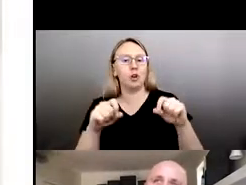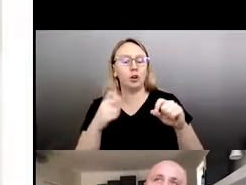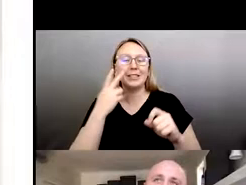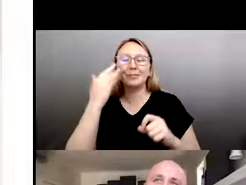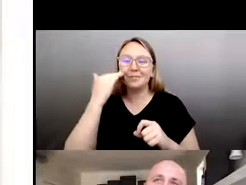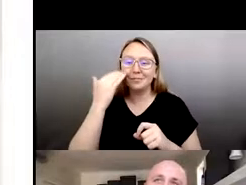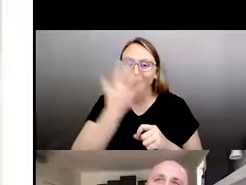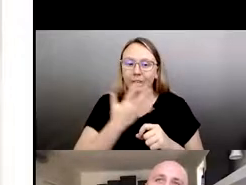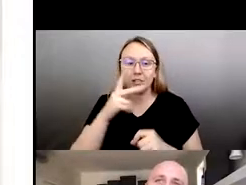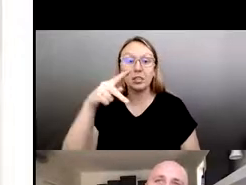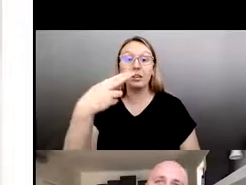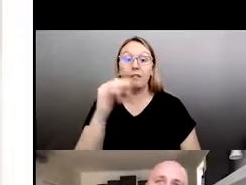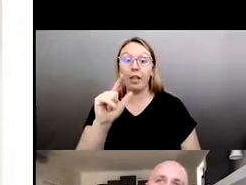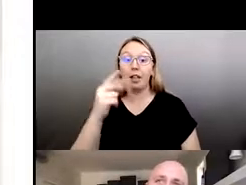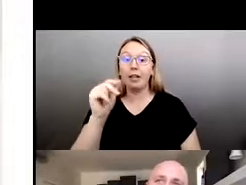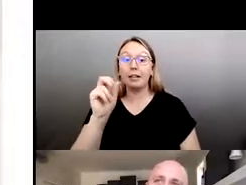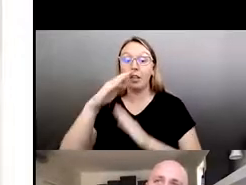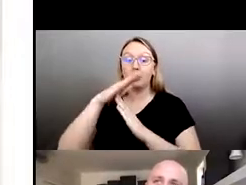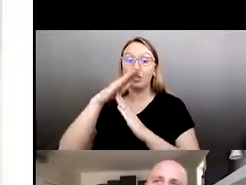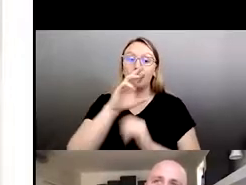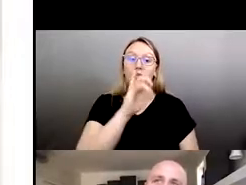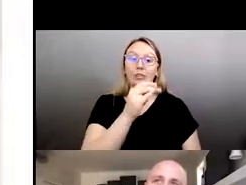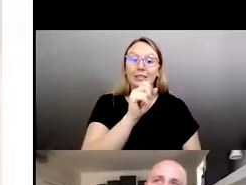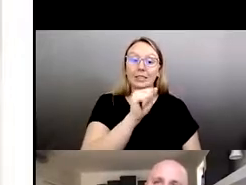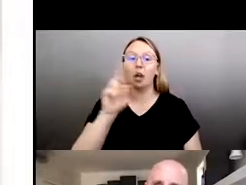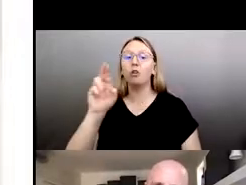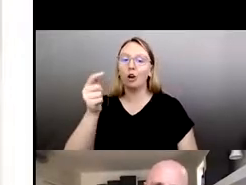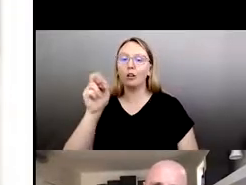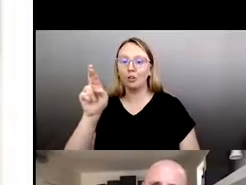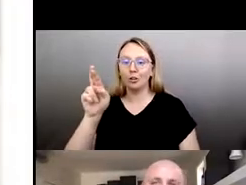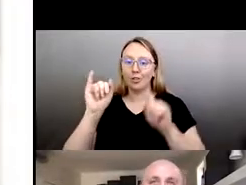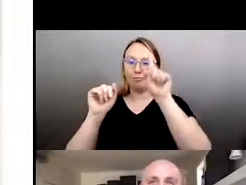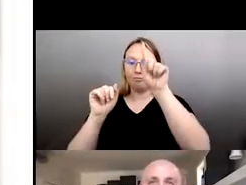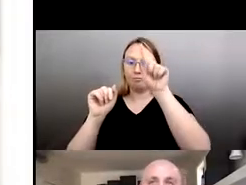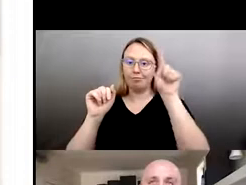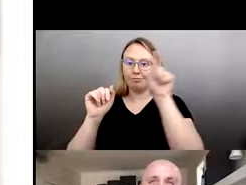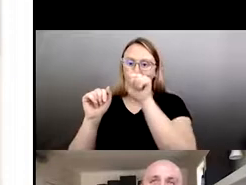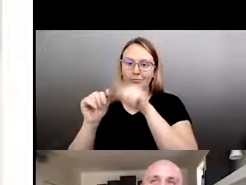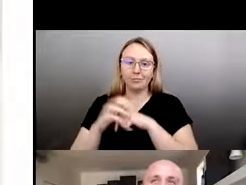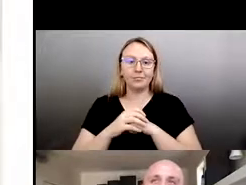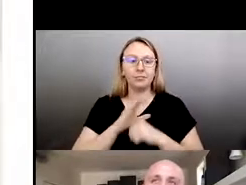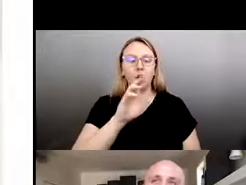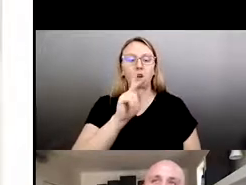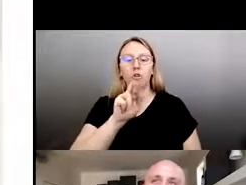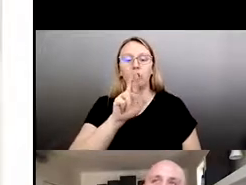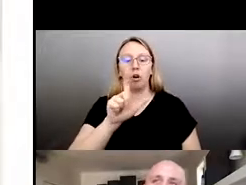This is Phil Hansen, Christina Ramberg, Roger Brown. Now we have Carl Worsam here,